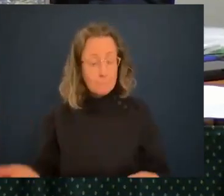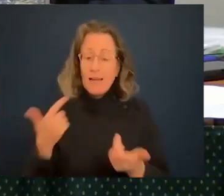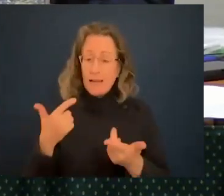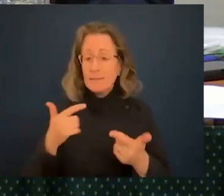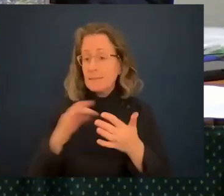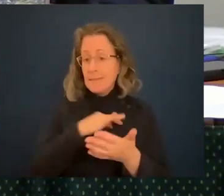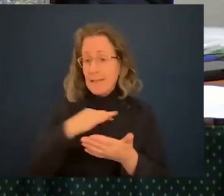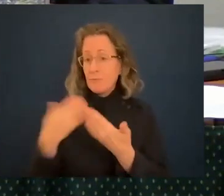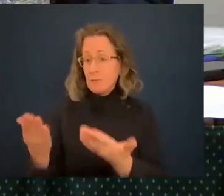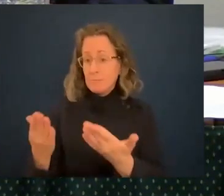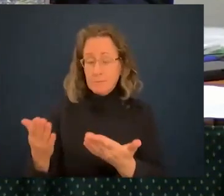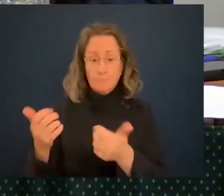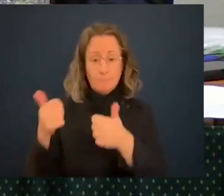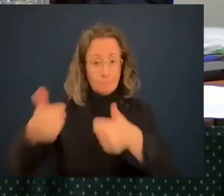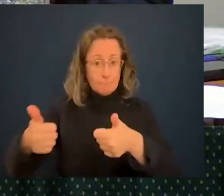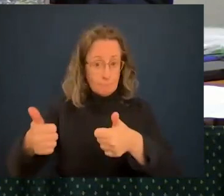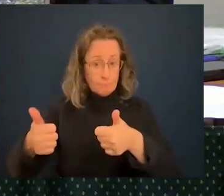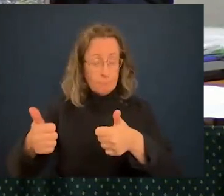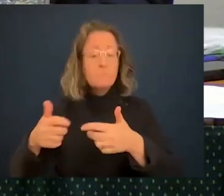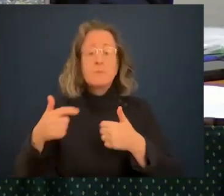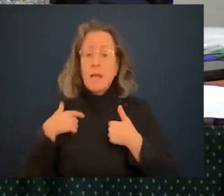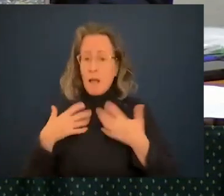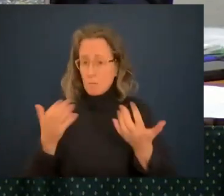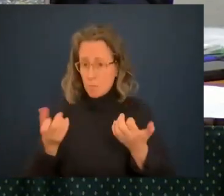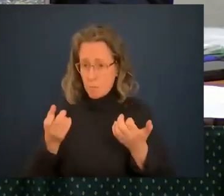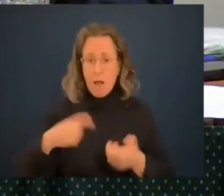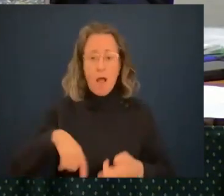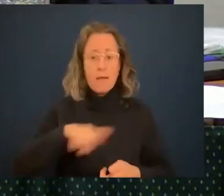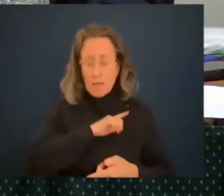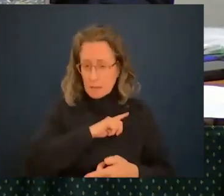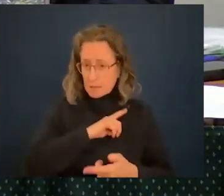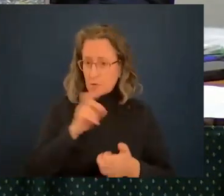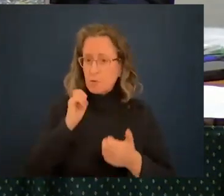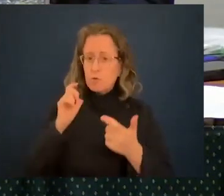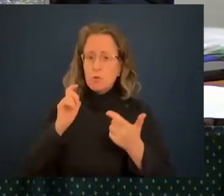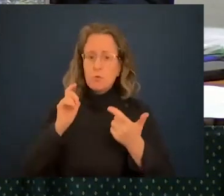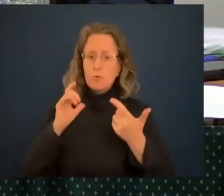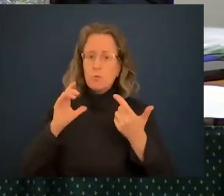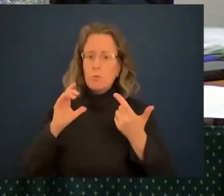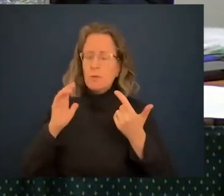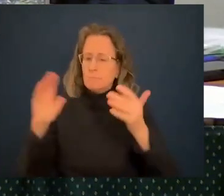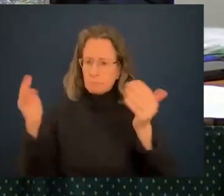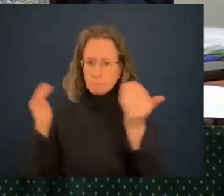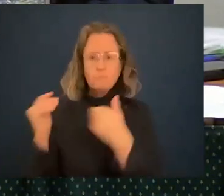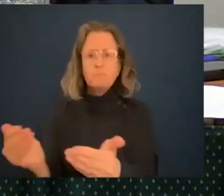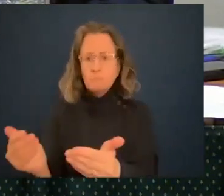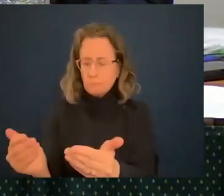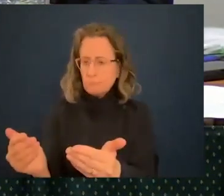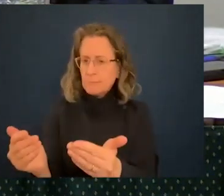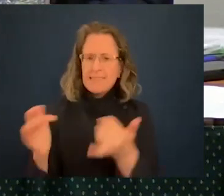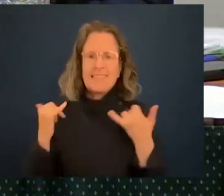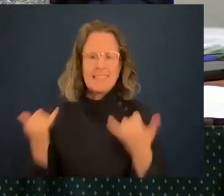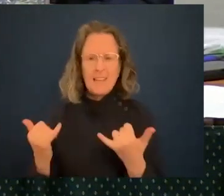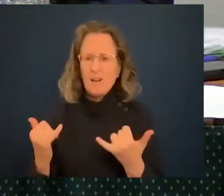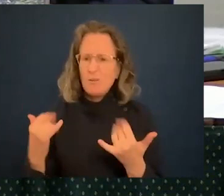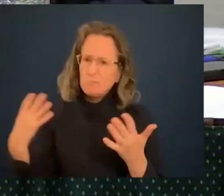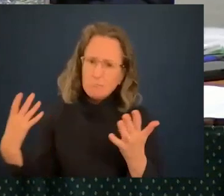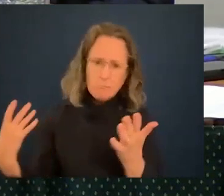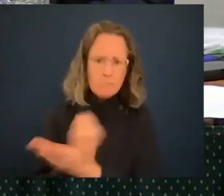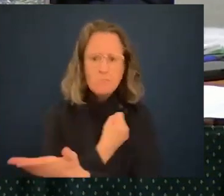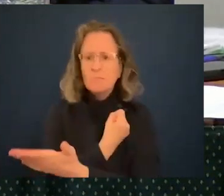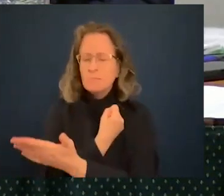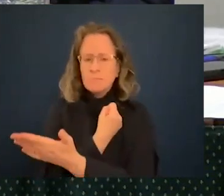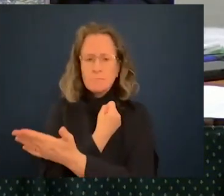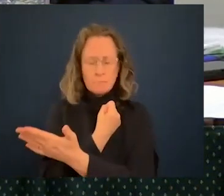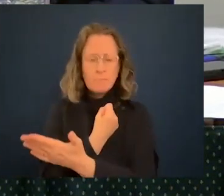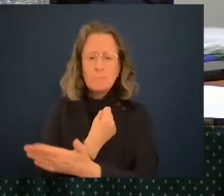I want us to attend to that particular bit of business ASAP because having